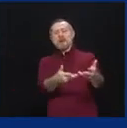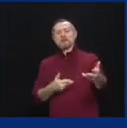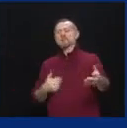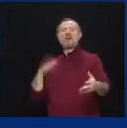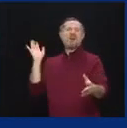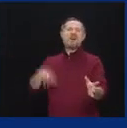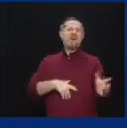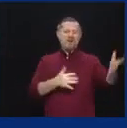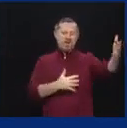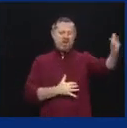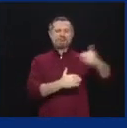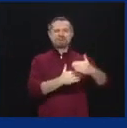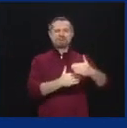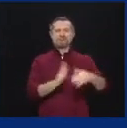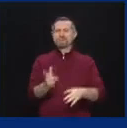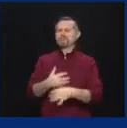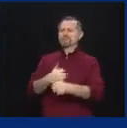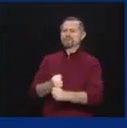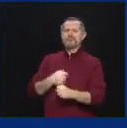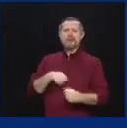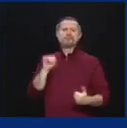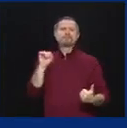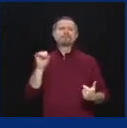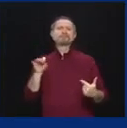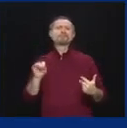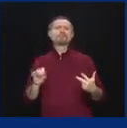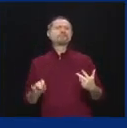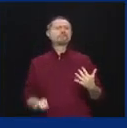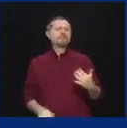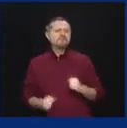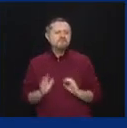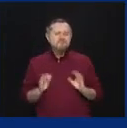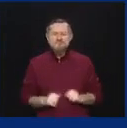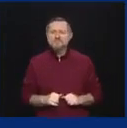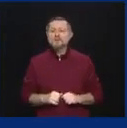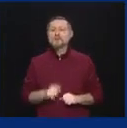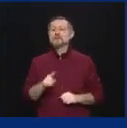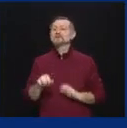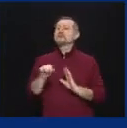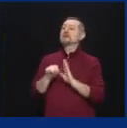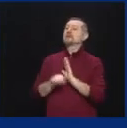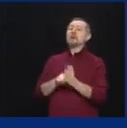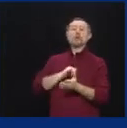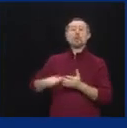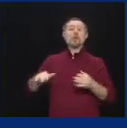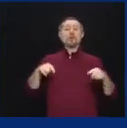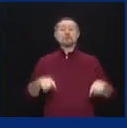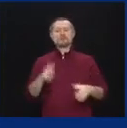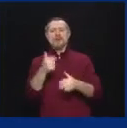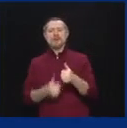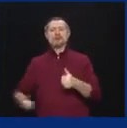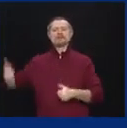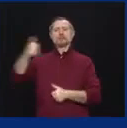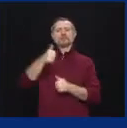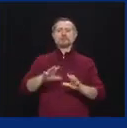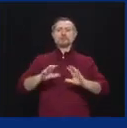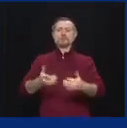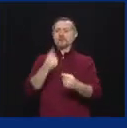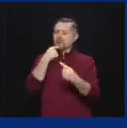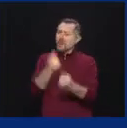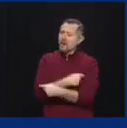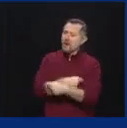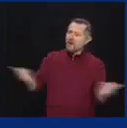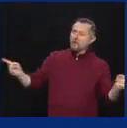shorter. But let me read a couple paragraphs. This is from the state of New York, the Executive Chamber Proclamation.